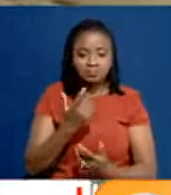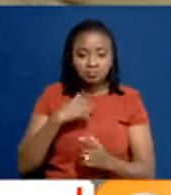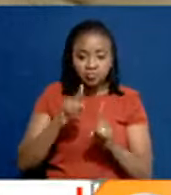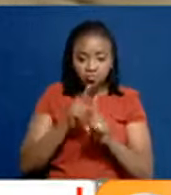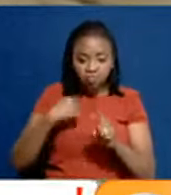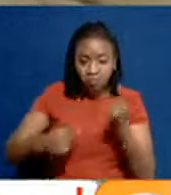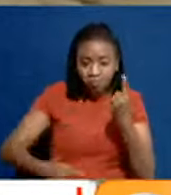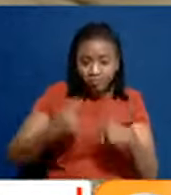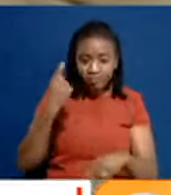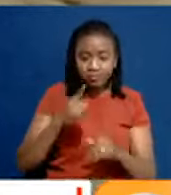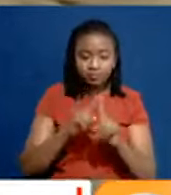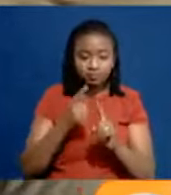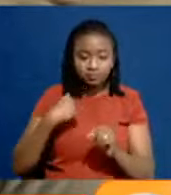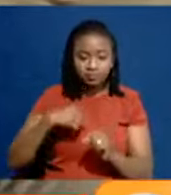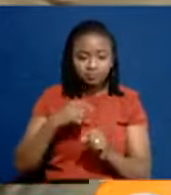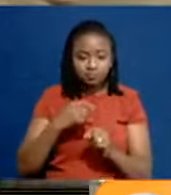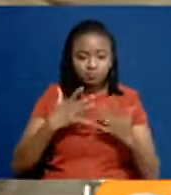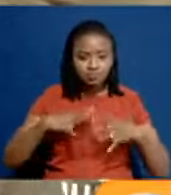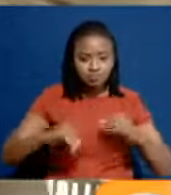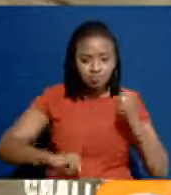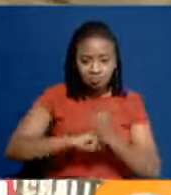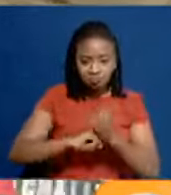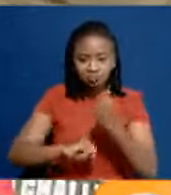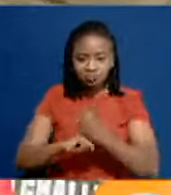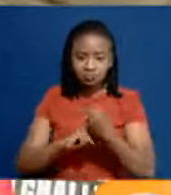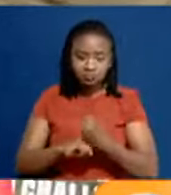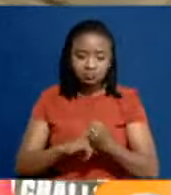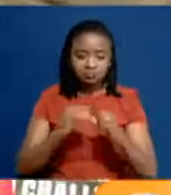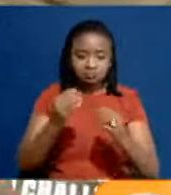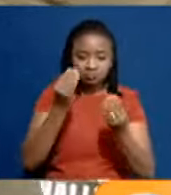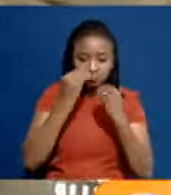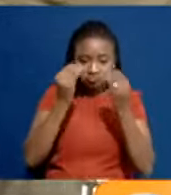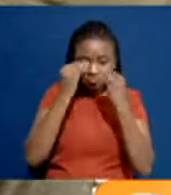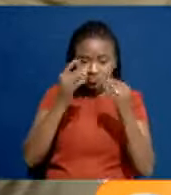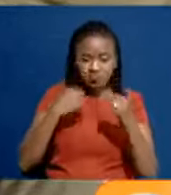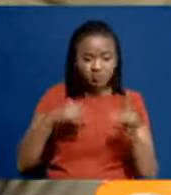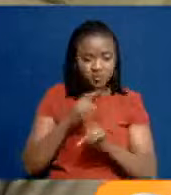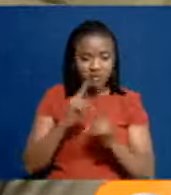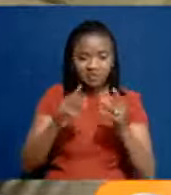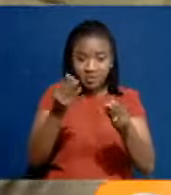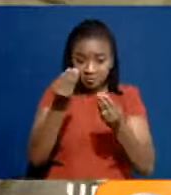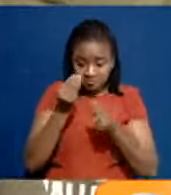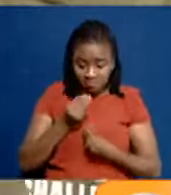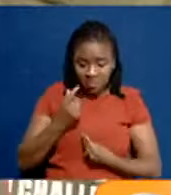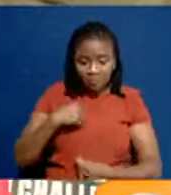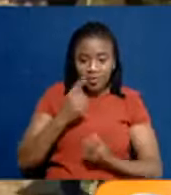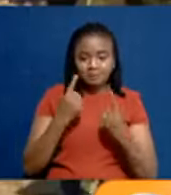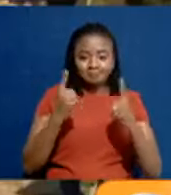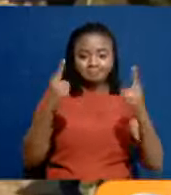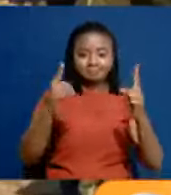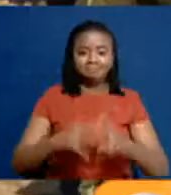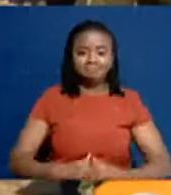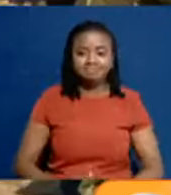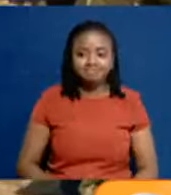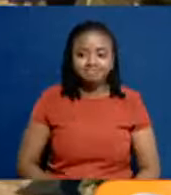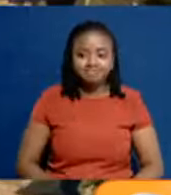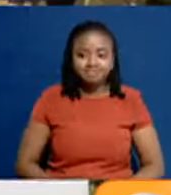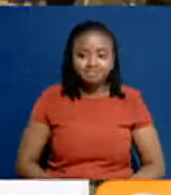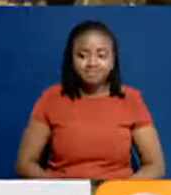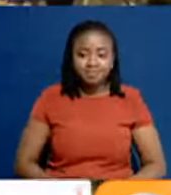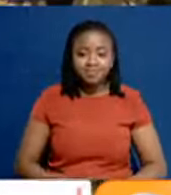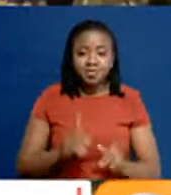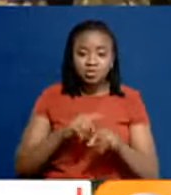wetu, kutokana na ukubwa wetu, ametusaidia hapa na pale. Na kila kitu imekuwa ametuprovide, ndio maana tumefika mahali hapa. Since the start